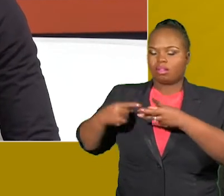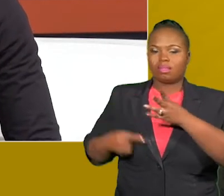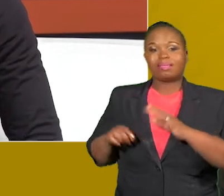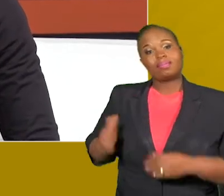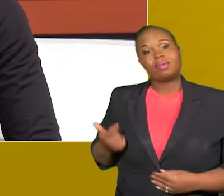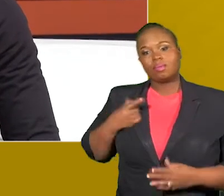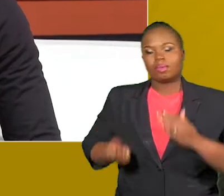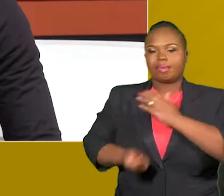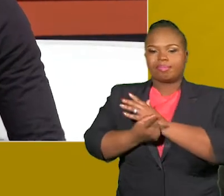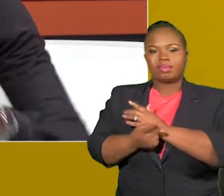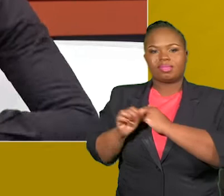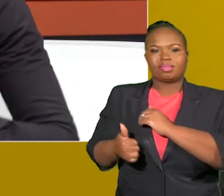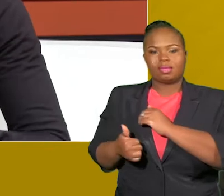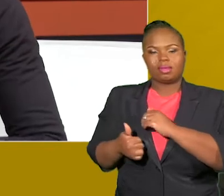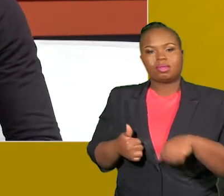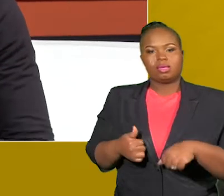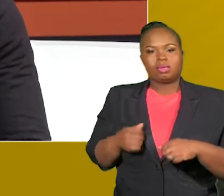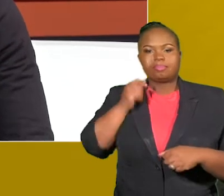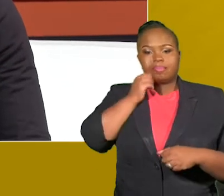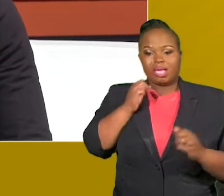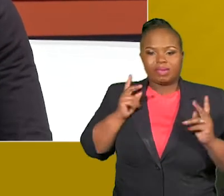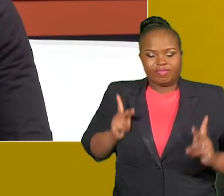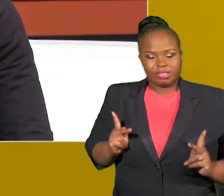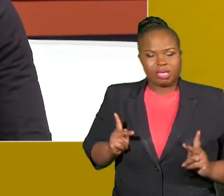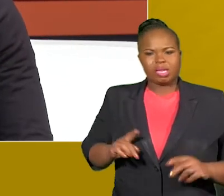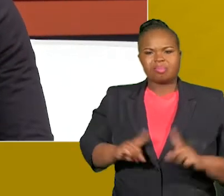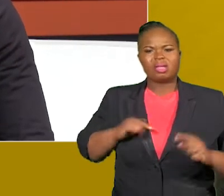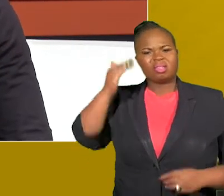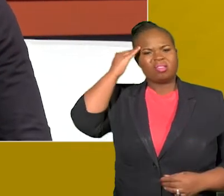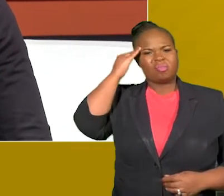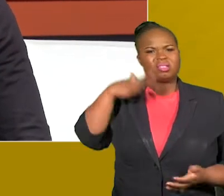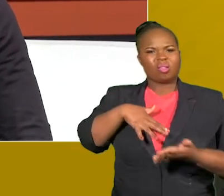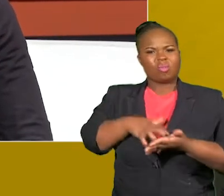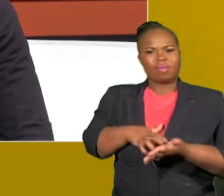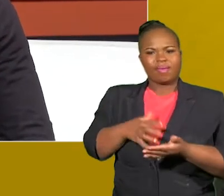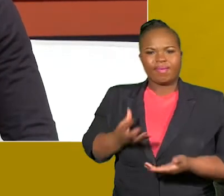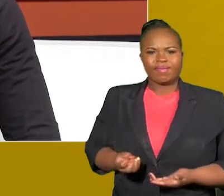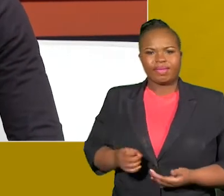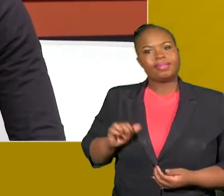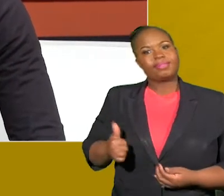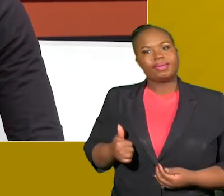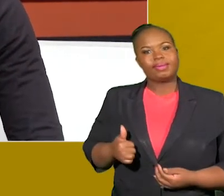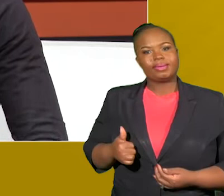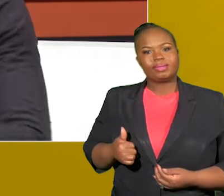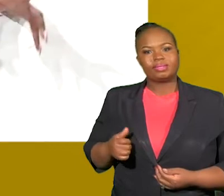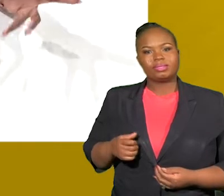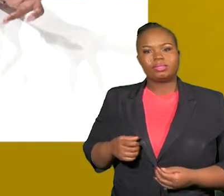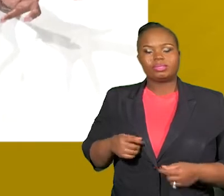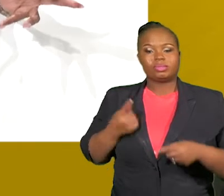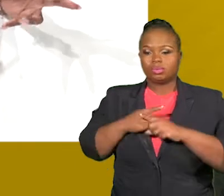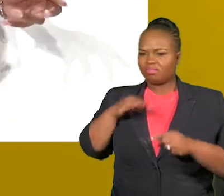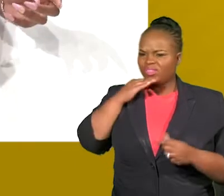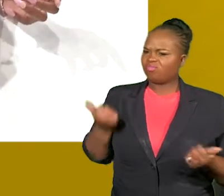raise a weak man, a strong man physically, but is weak mentally. That is going to create a culture of Is that not currently